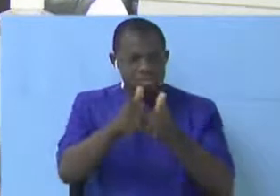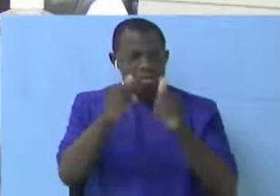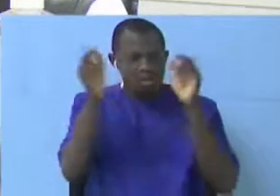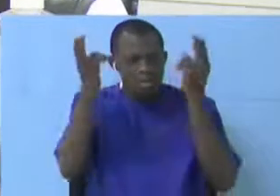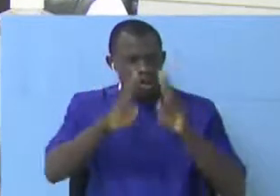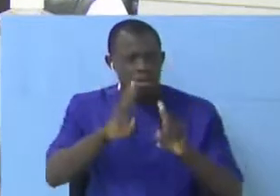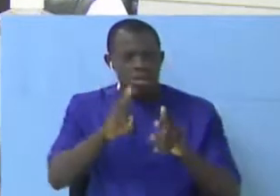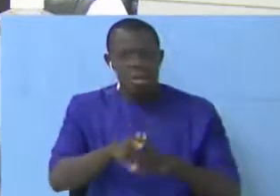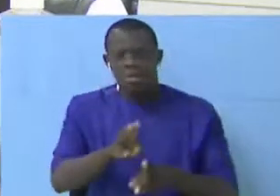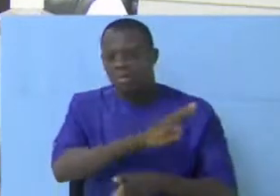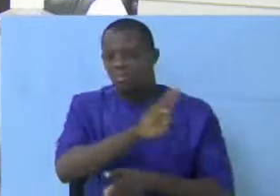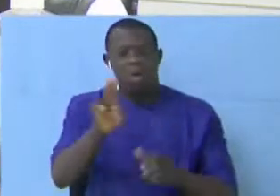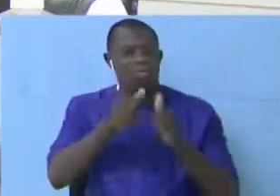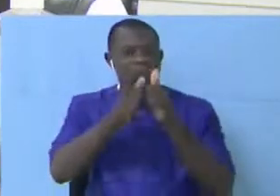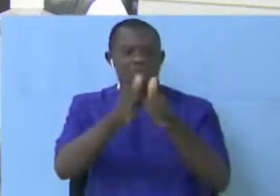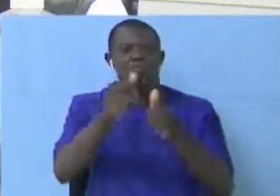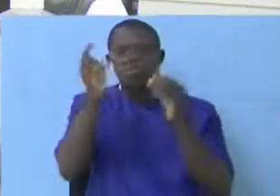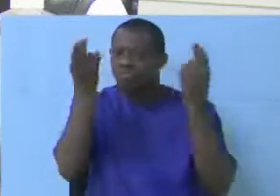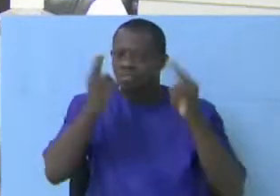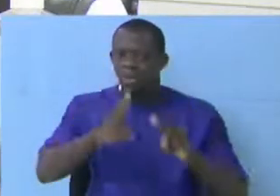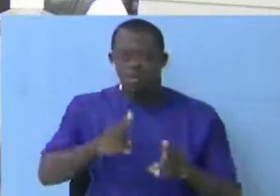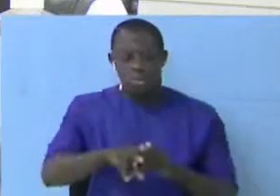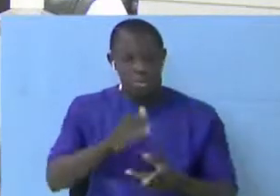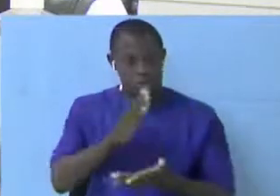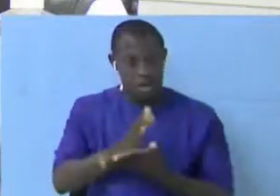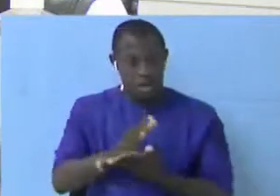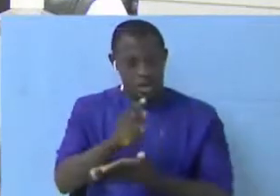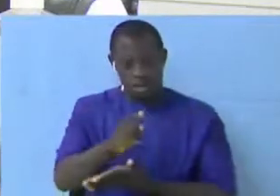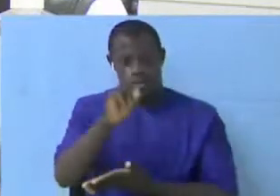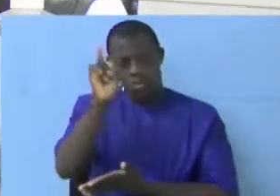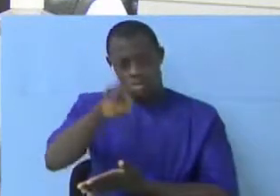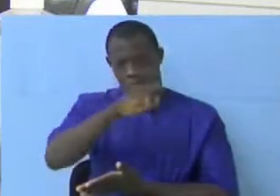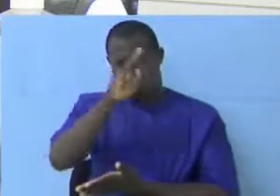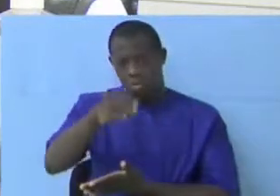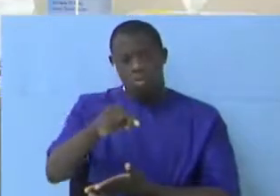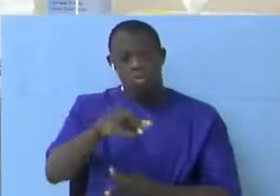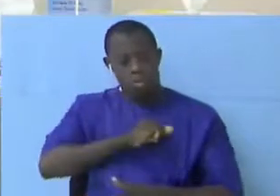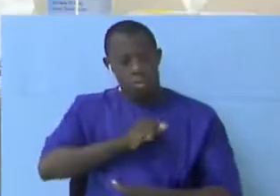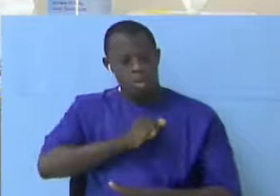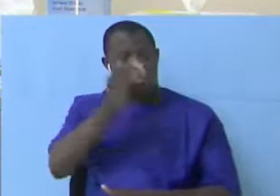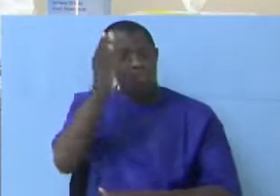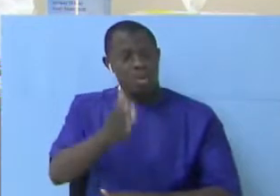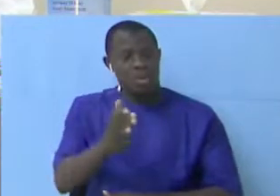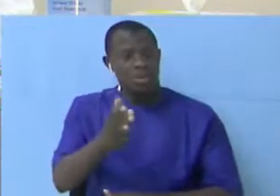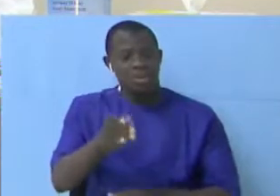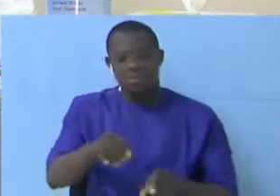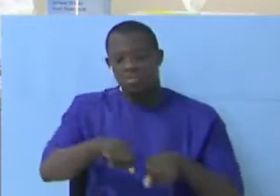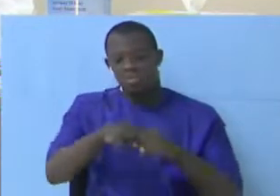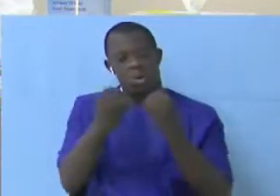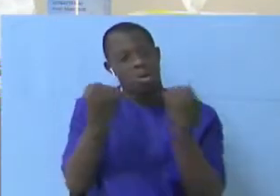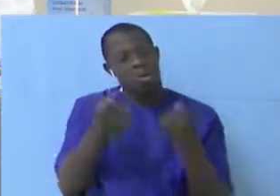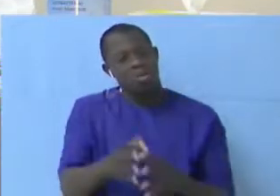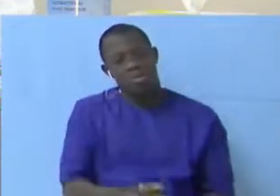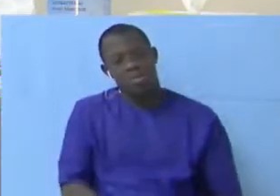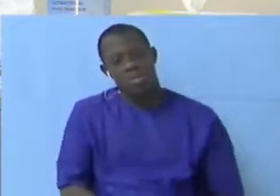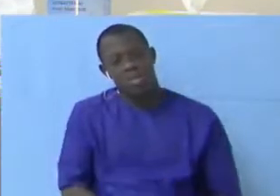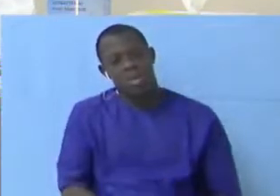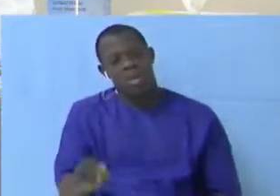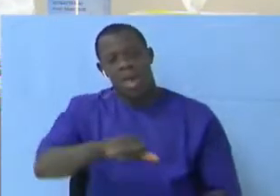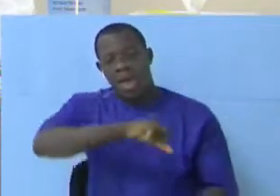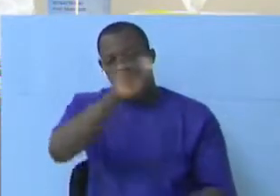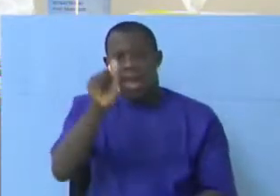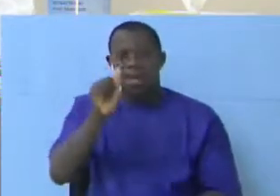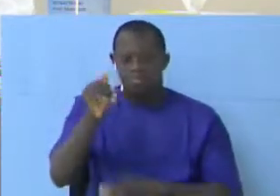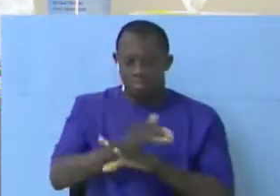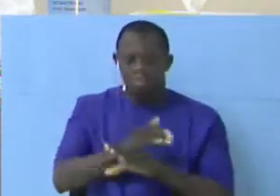Completely against. It was wrong. His rights were violated. And he